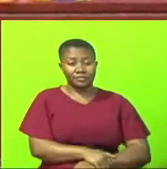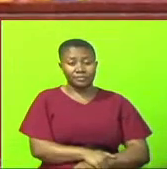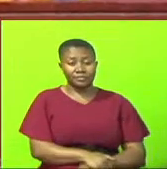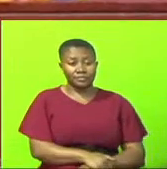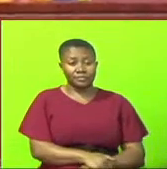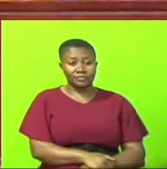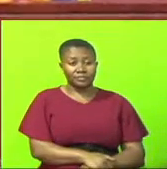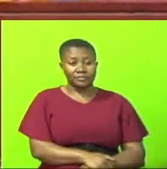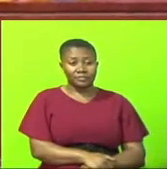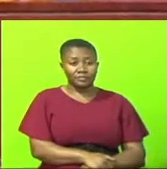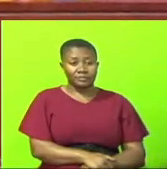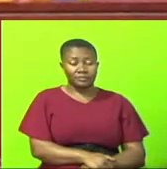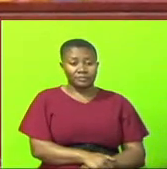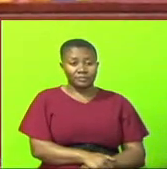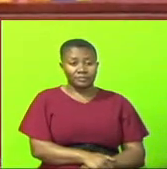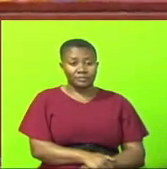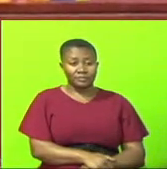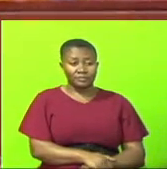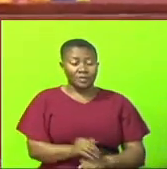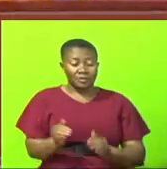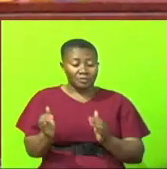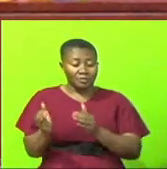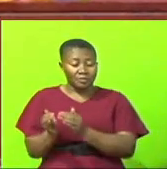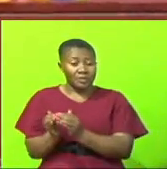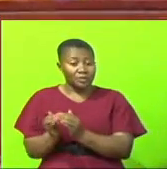the minority leader